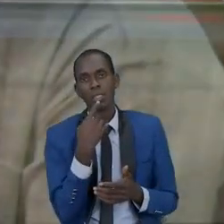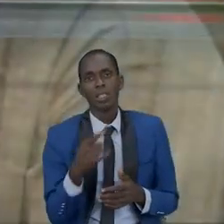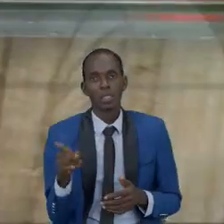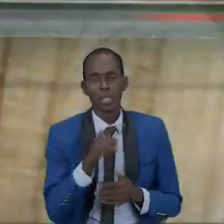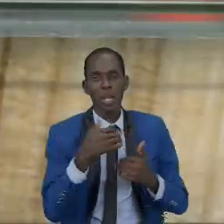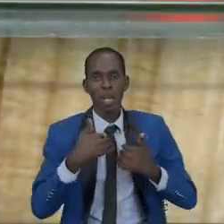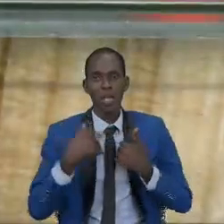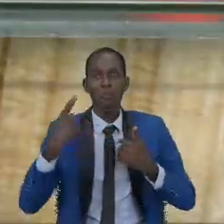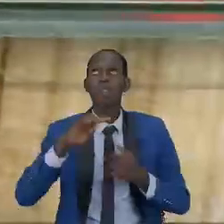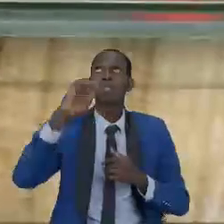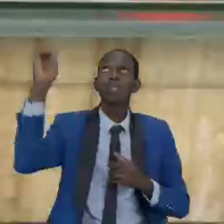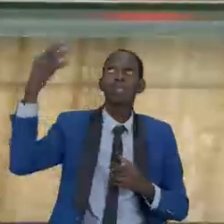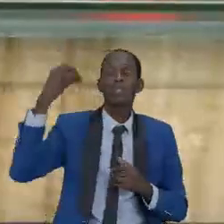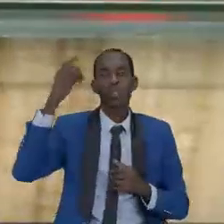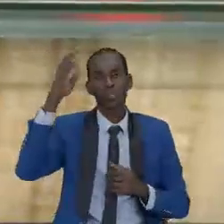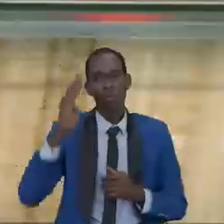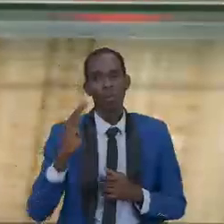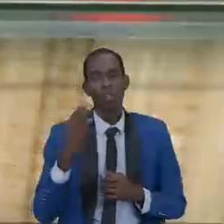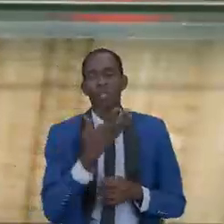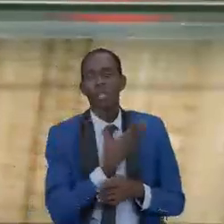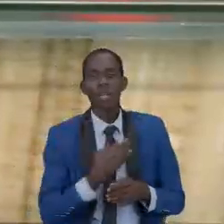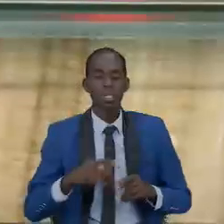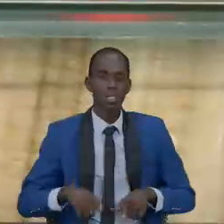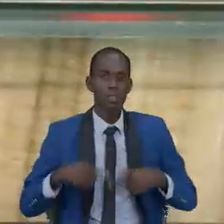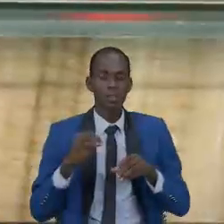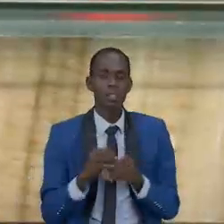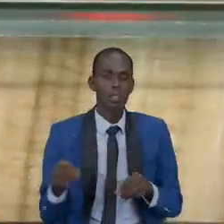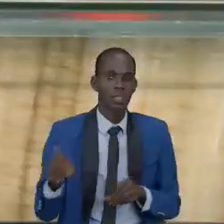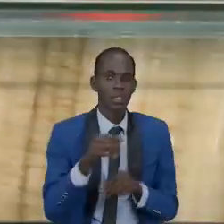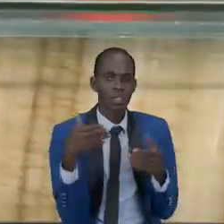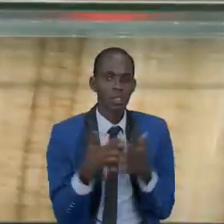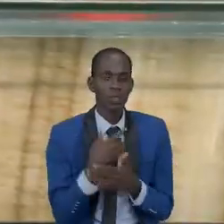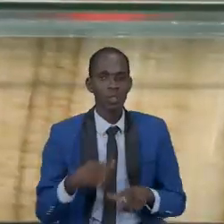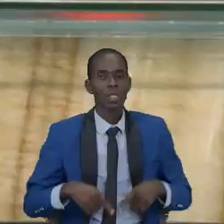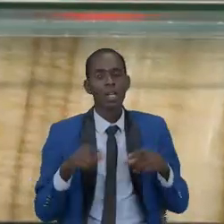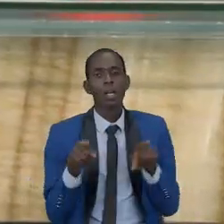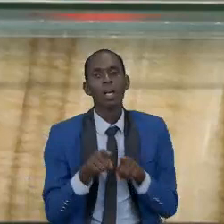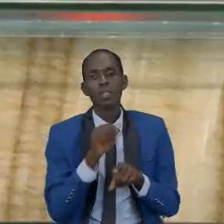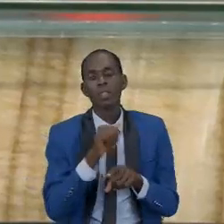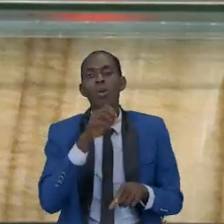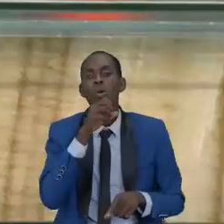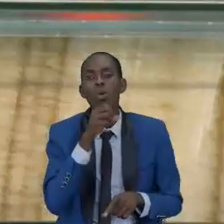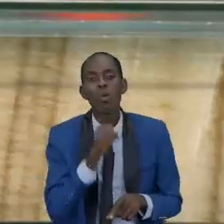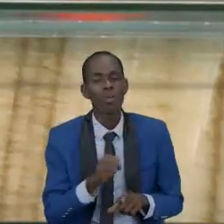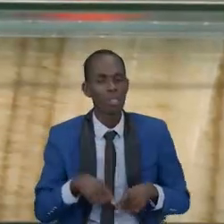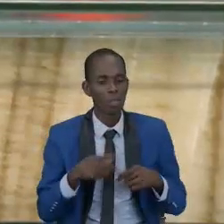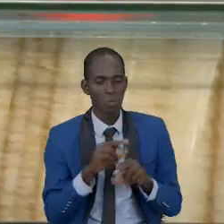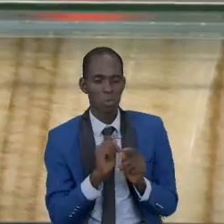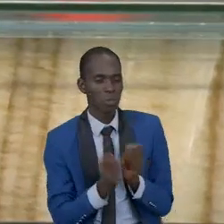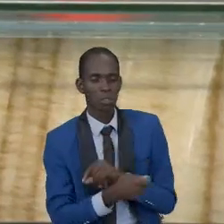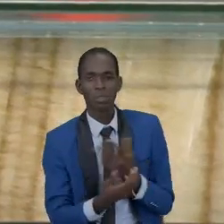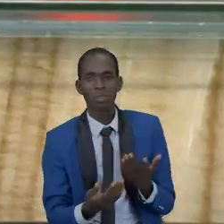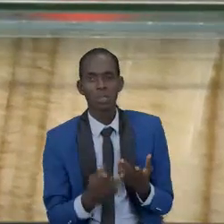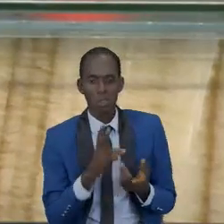of God and they live in their new life as the old life, no change,